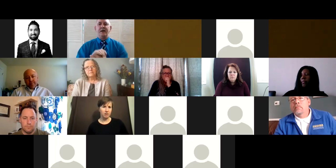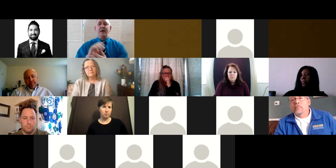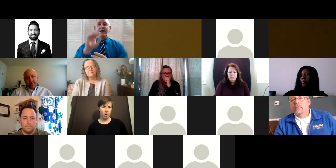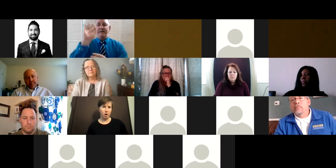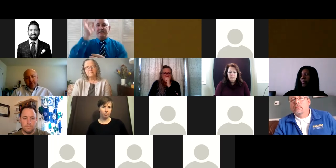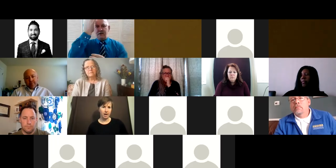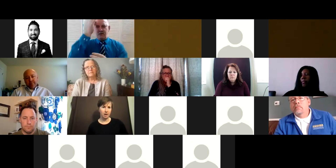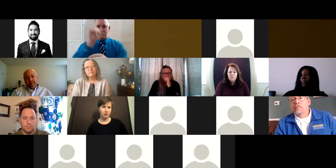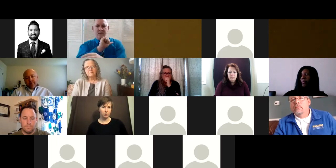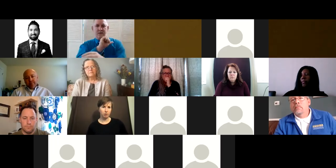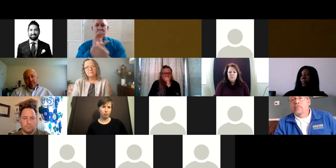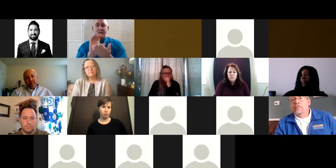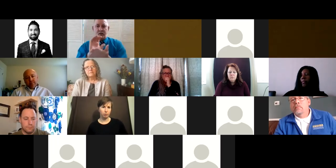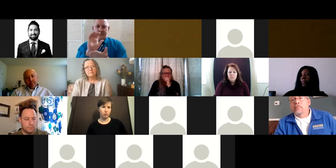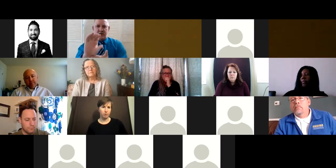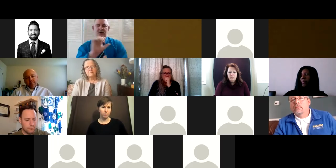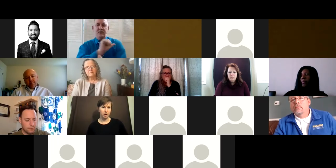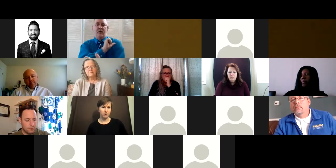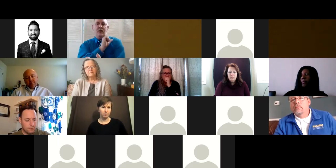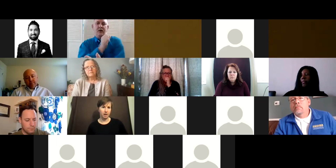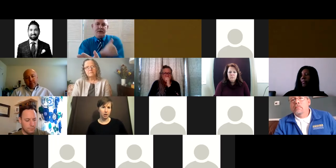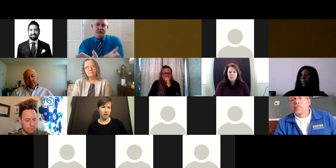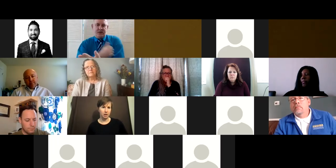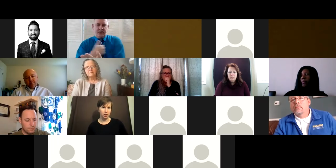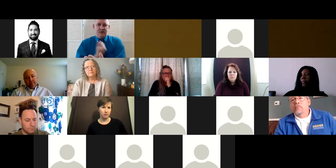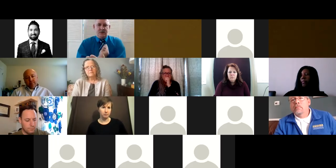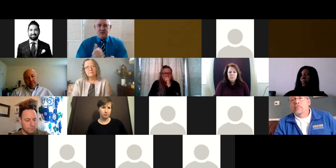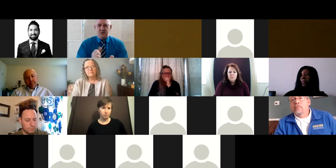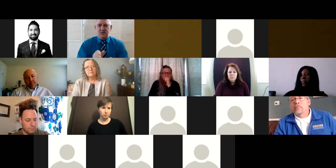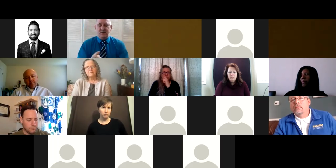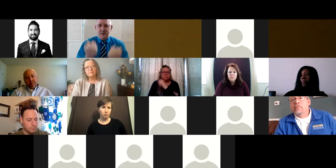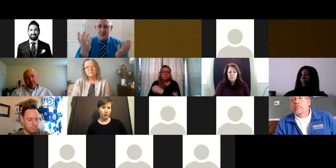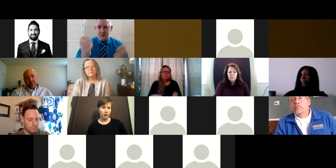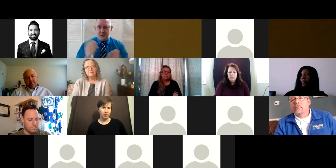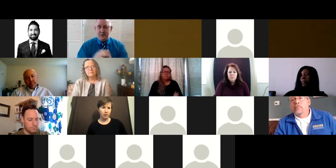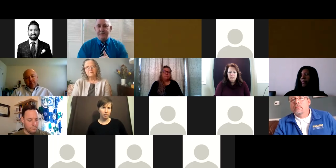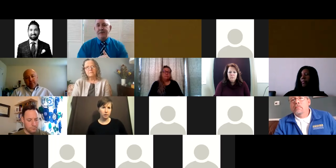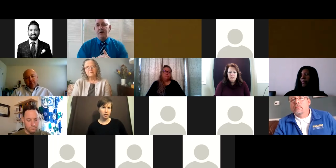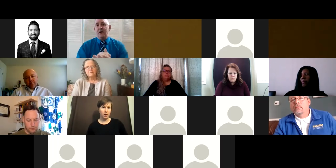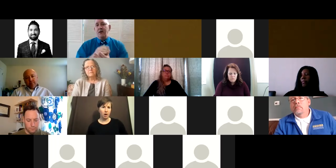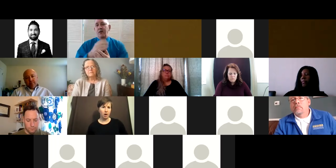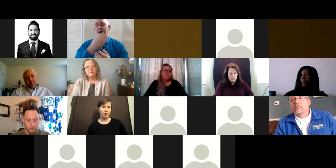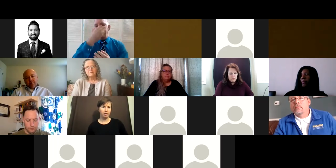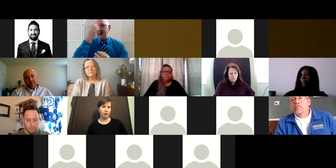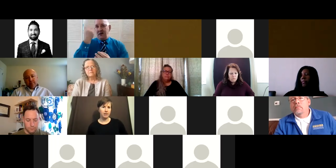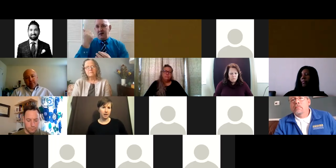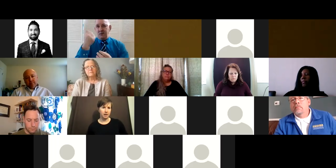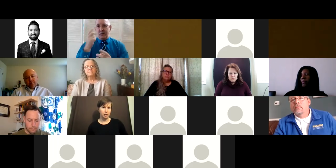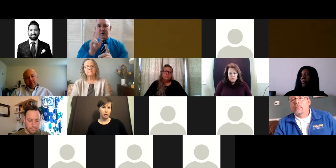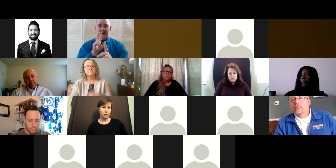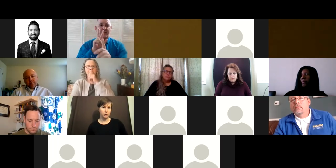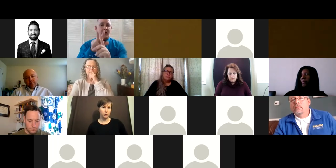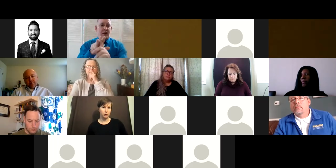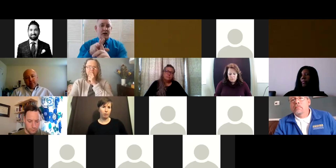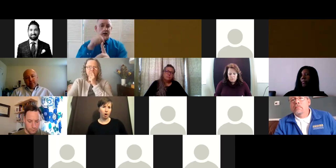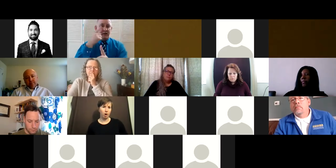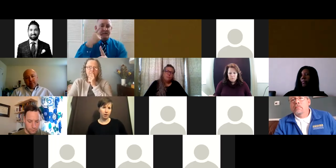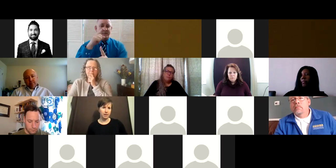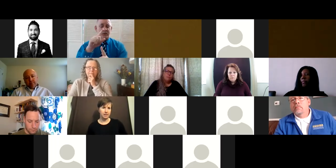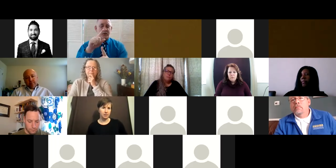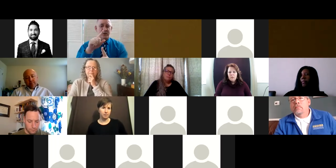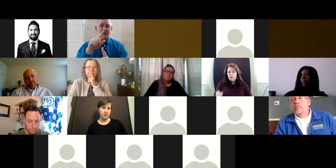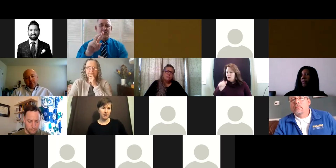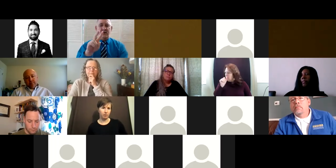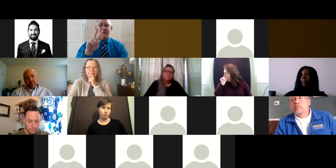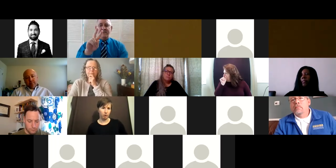had a small rate through the Department of Education, and those authorize us to, we were authorized